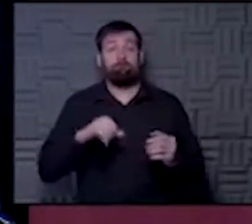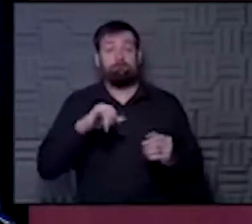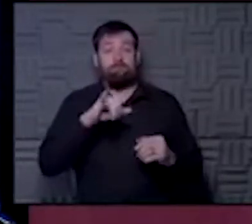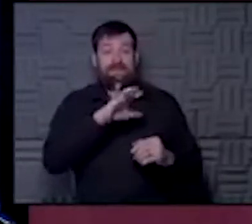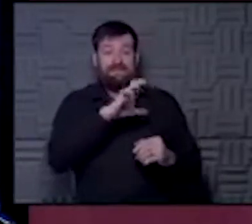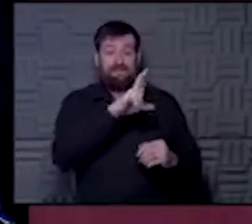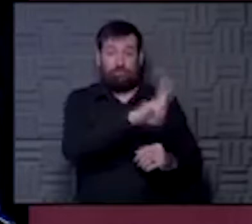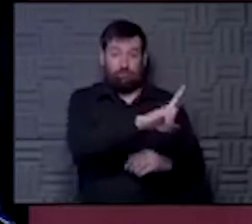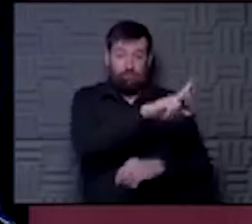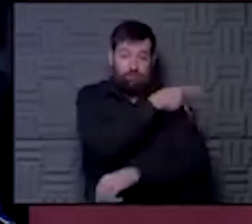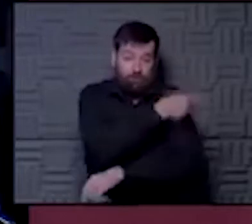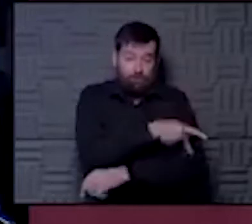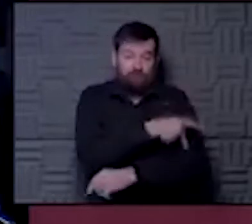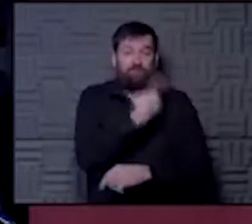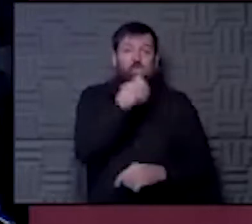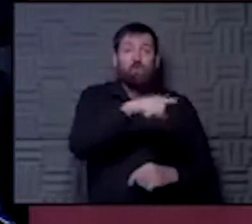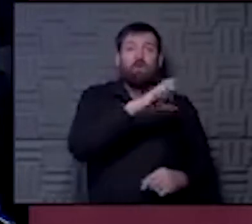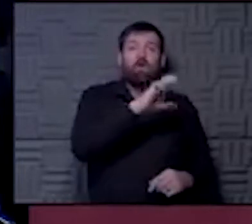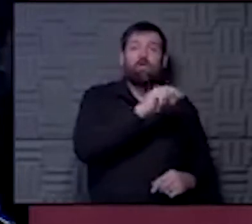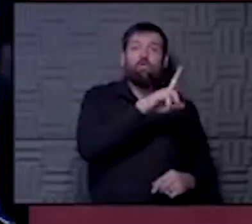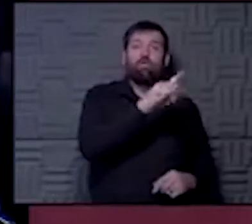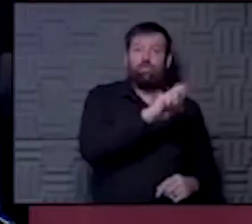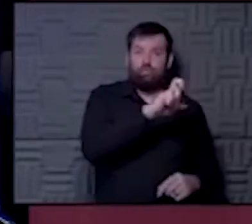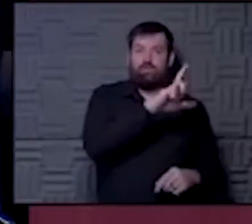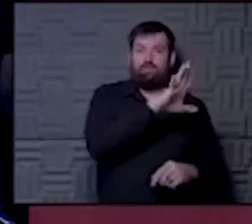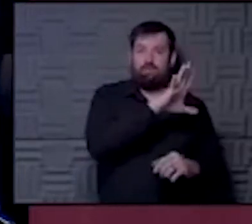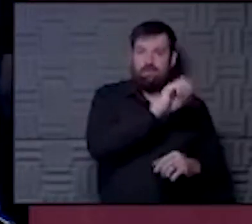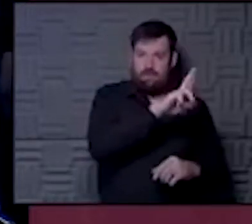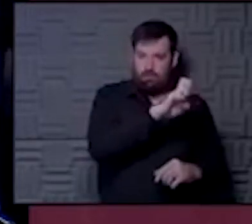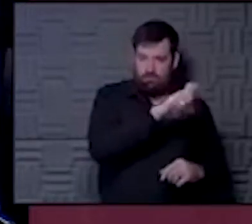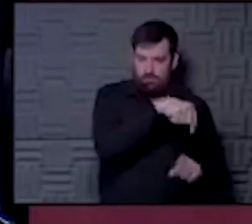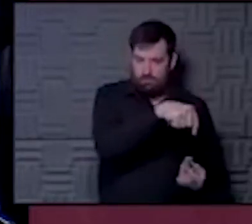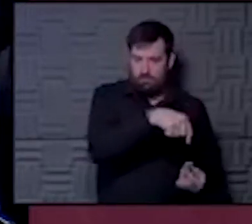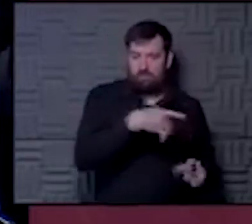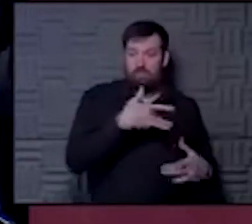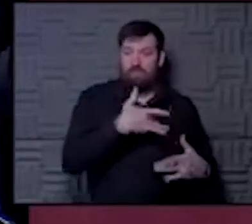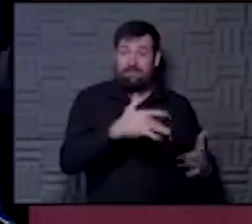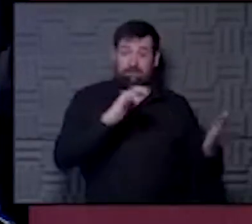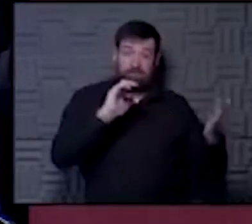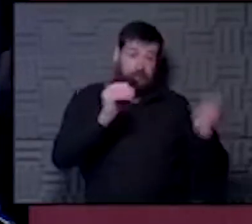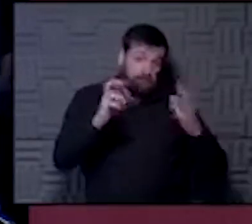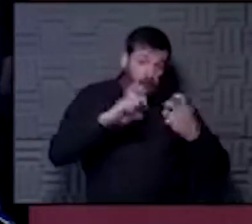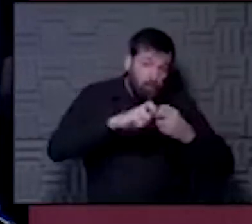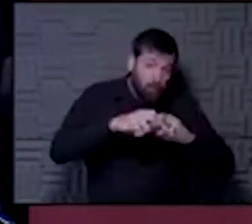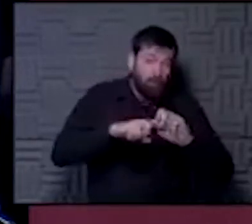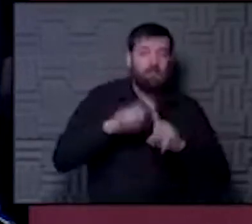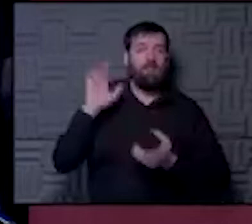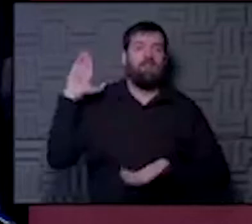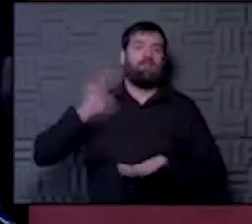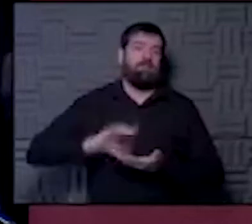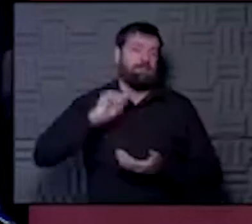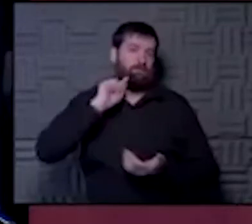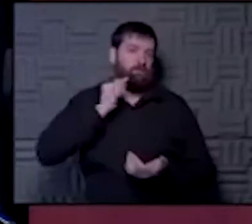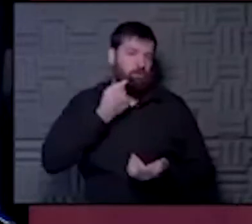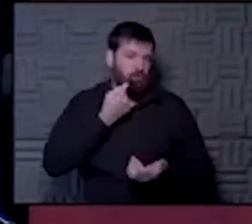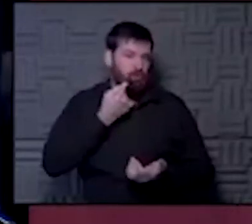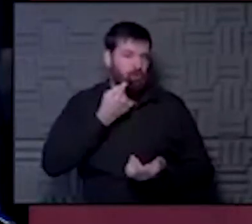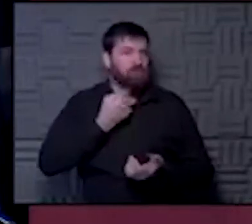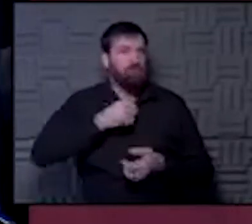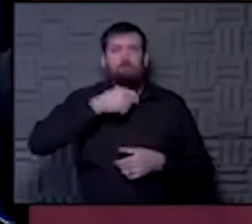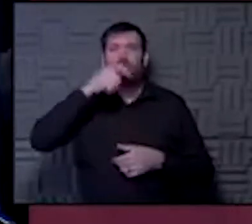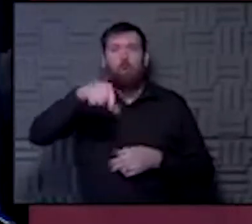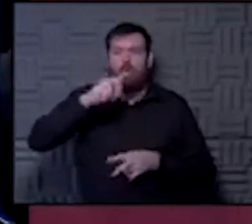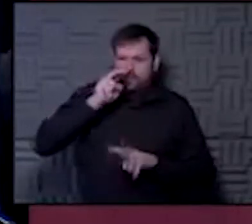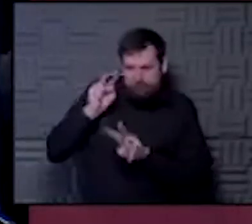Then the acute care floors, which is everyone else, they tend to have similar problems, but just to a lesser degree, and don't need